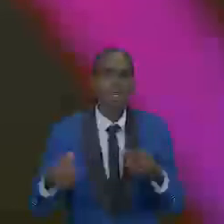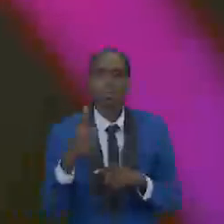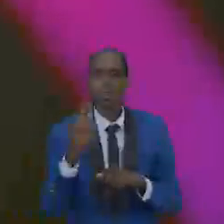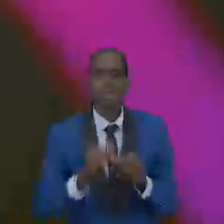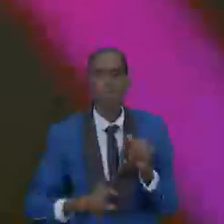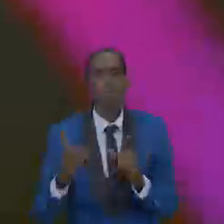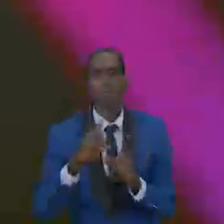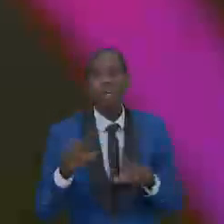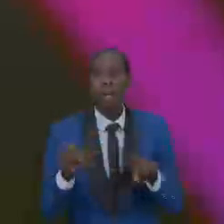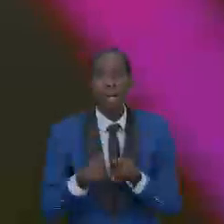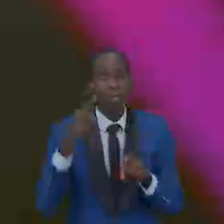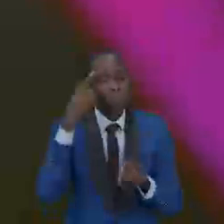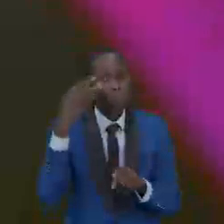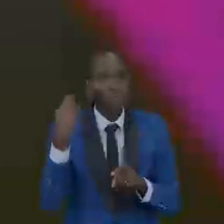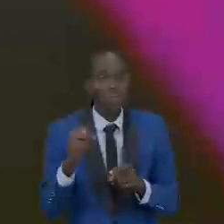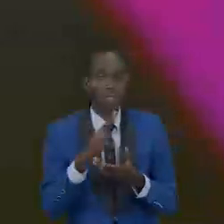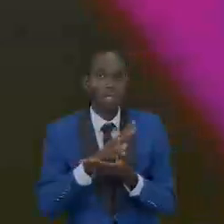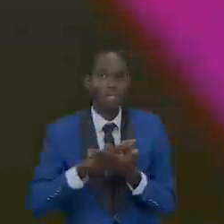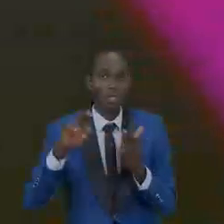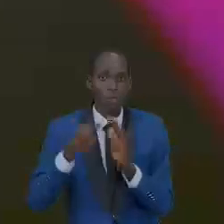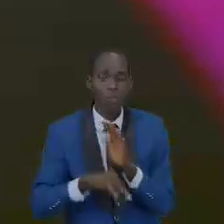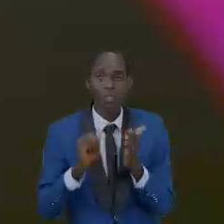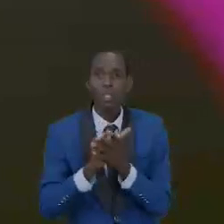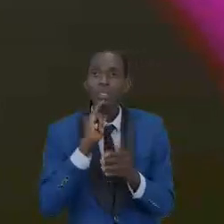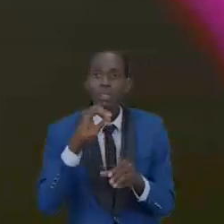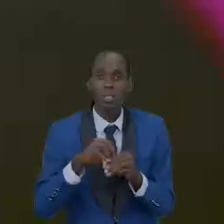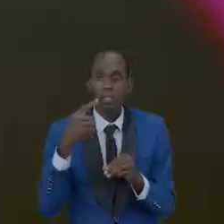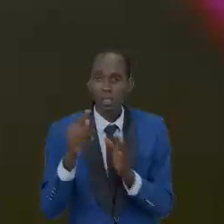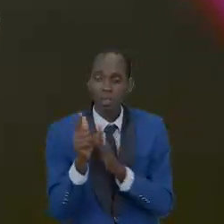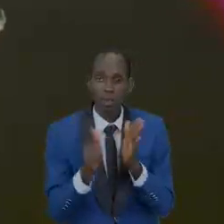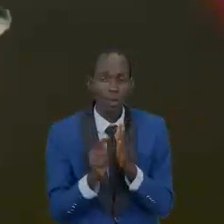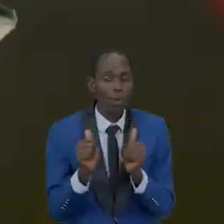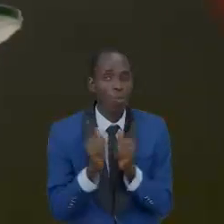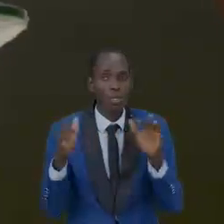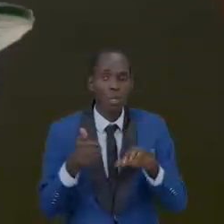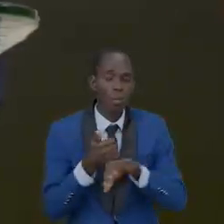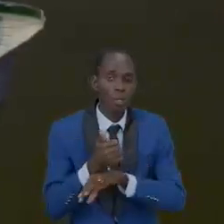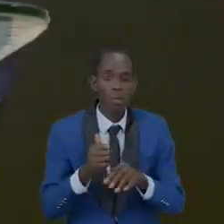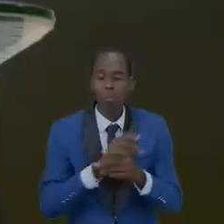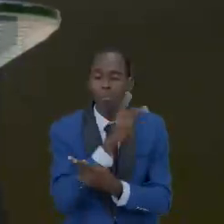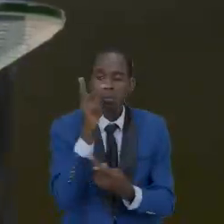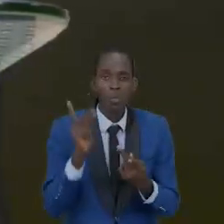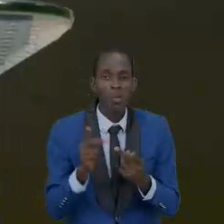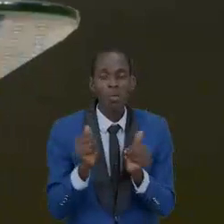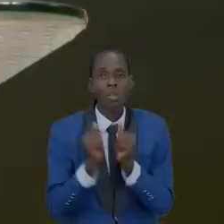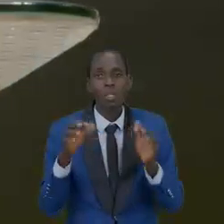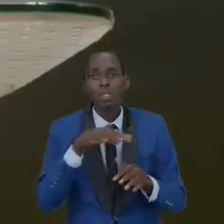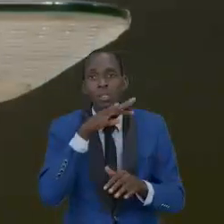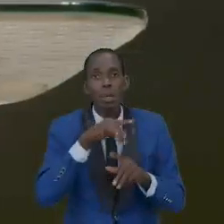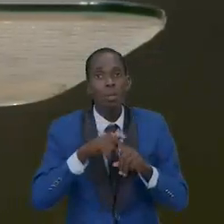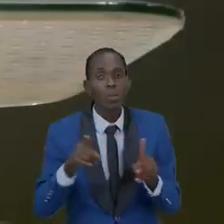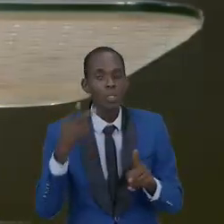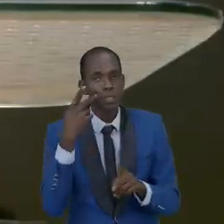the righteousness which is in the law. Blameless, perfect, spotless. But look at